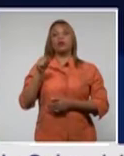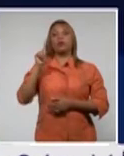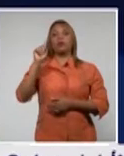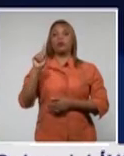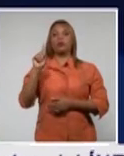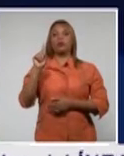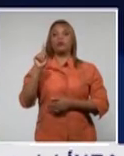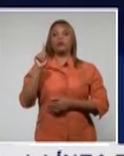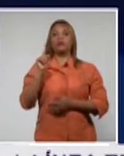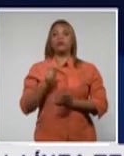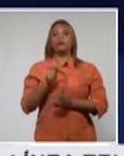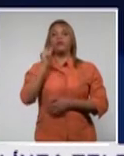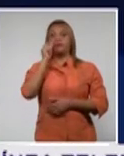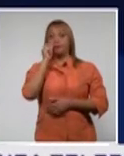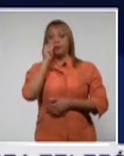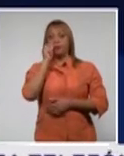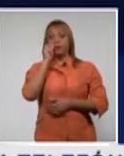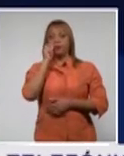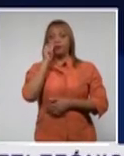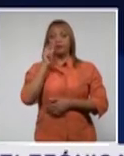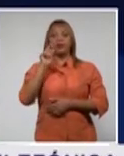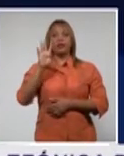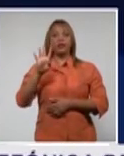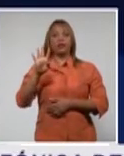and 16 women, for